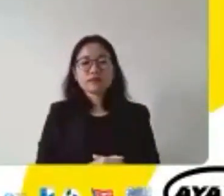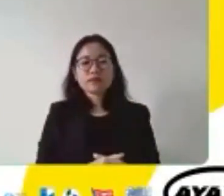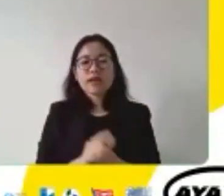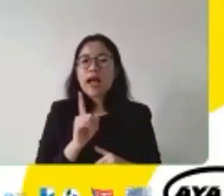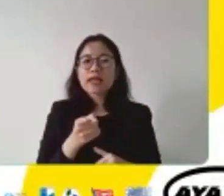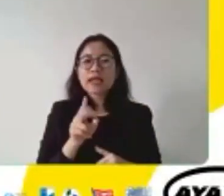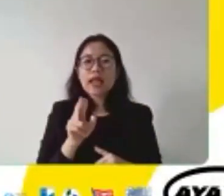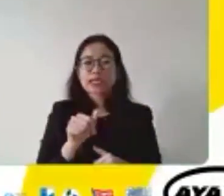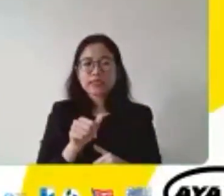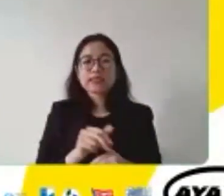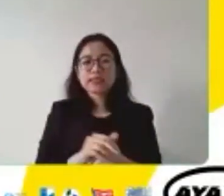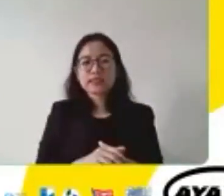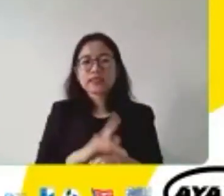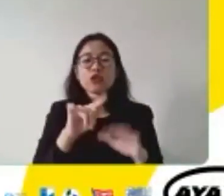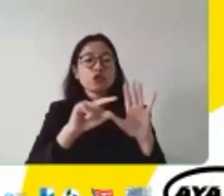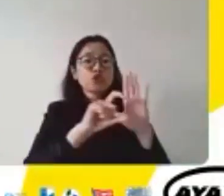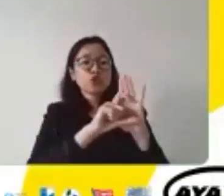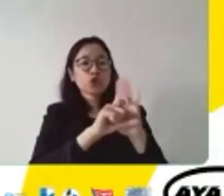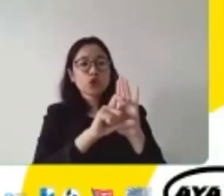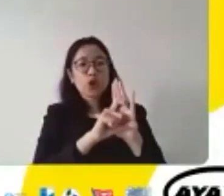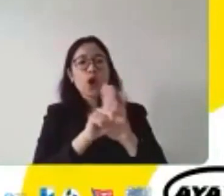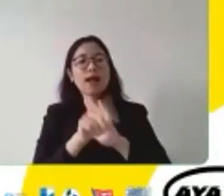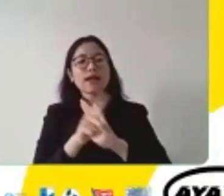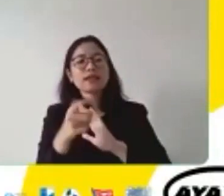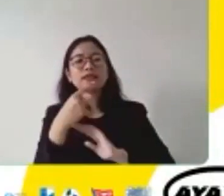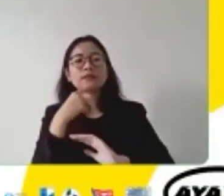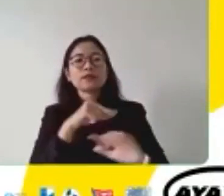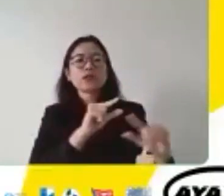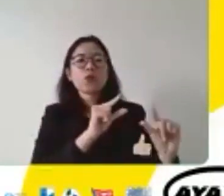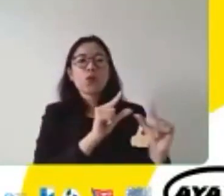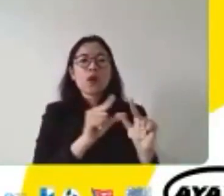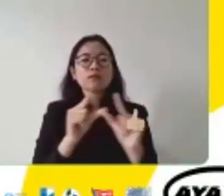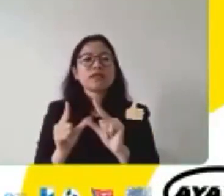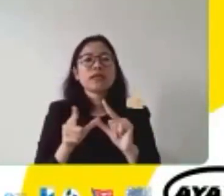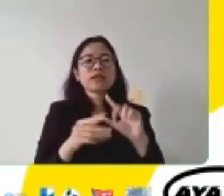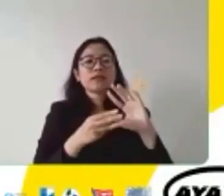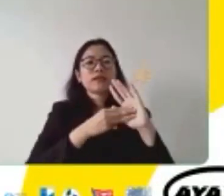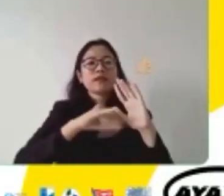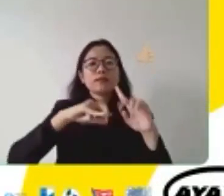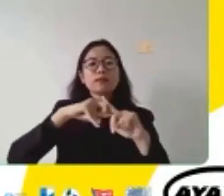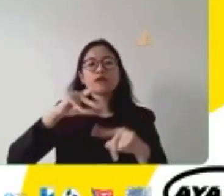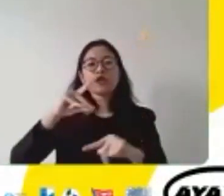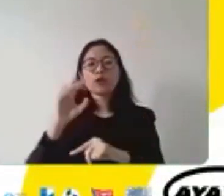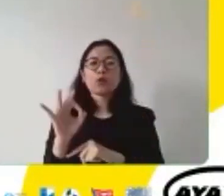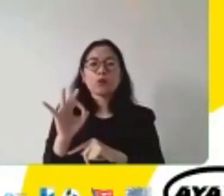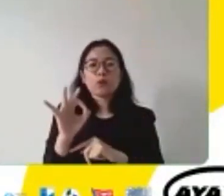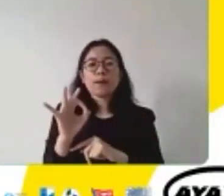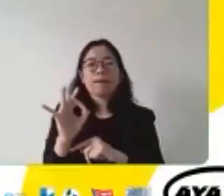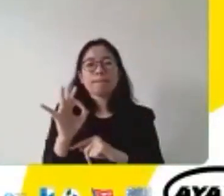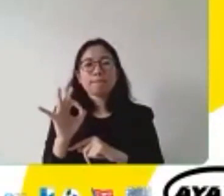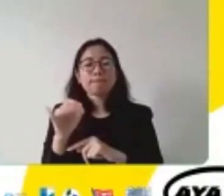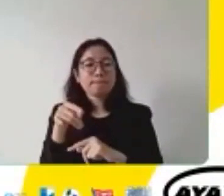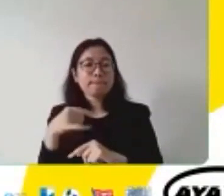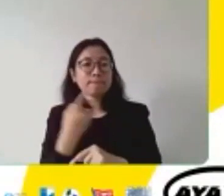cities around the world at very different states of kind of data capacity, different air quality levels, but